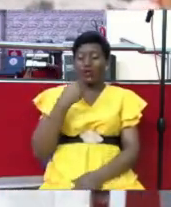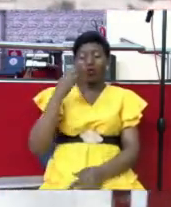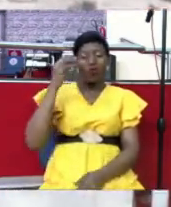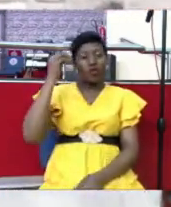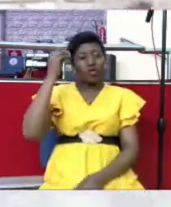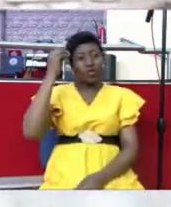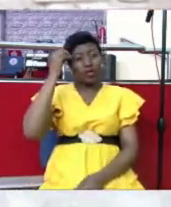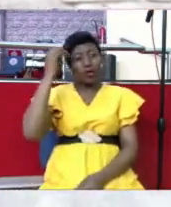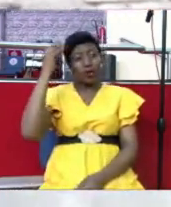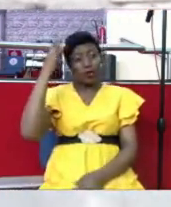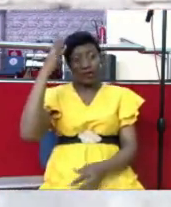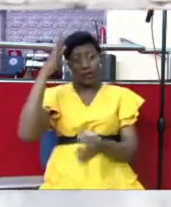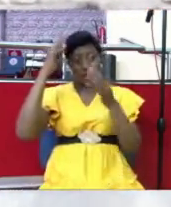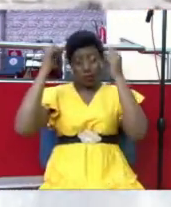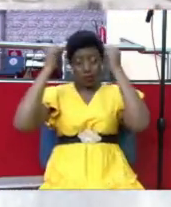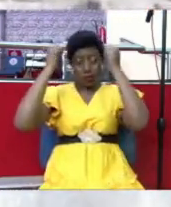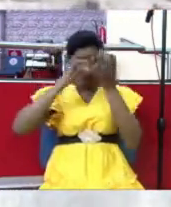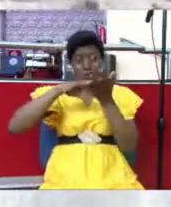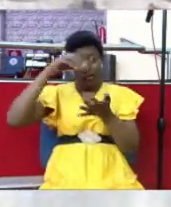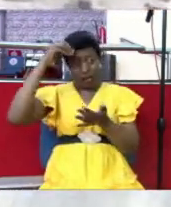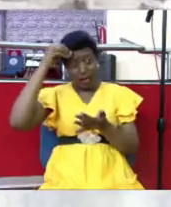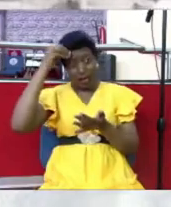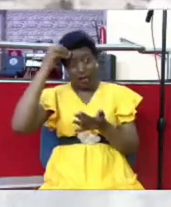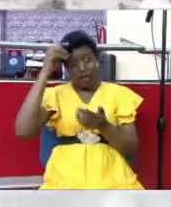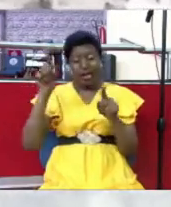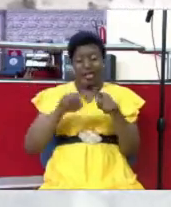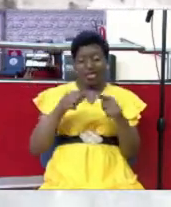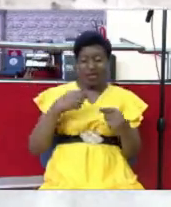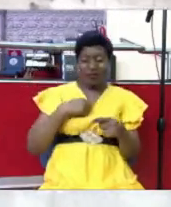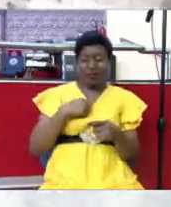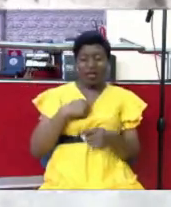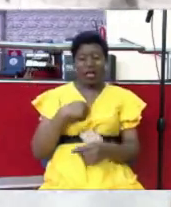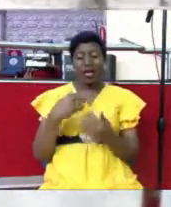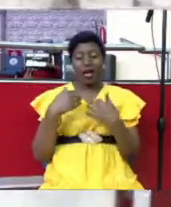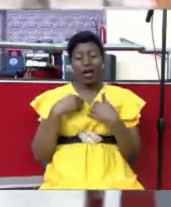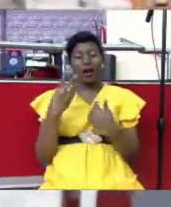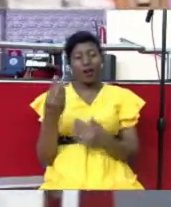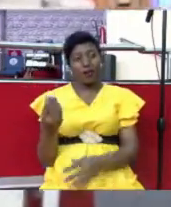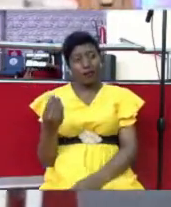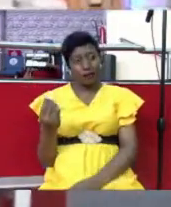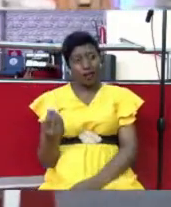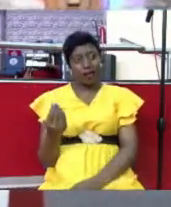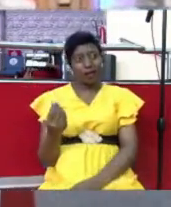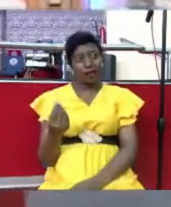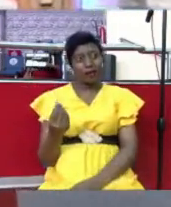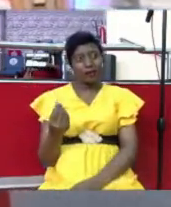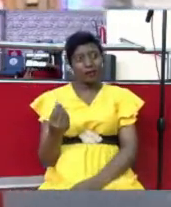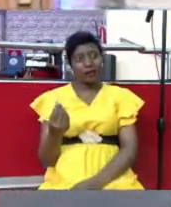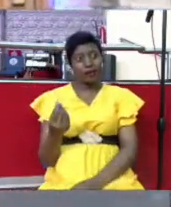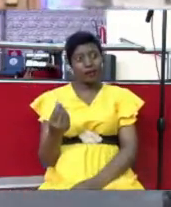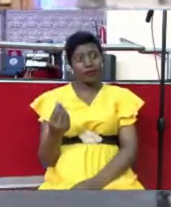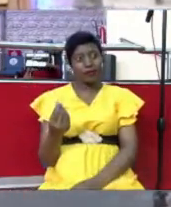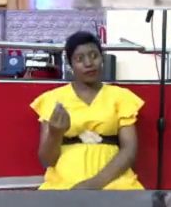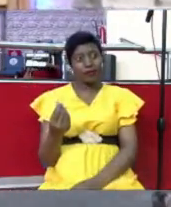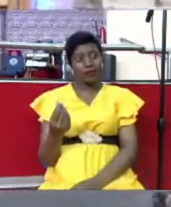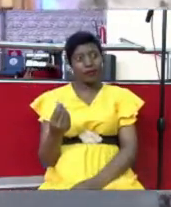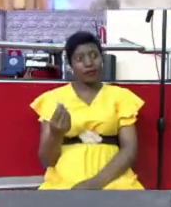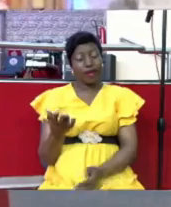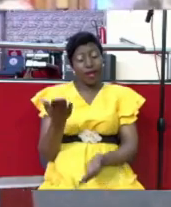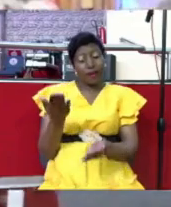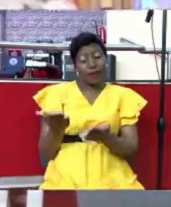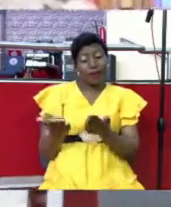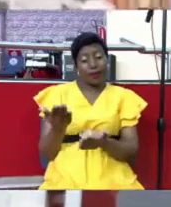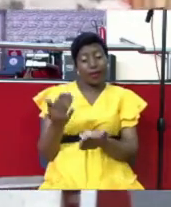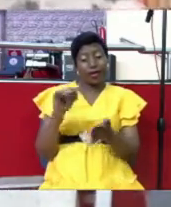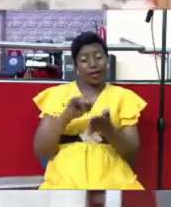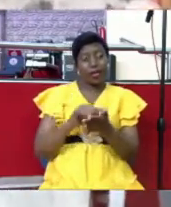mimi tu niko na pesa kwetu. The only one who has money at home. Praise the name of the Lord. Could that be one thing that if you